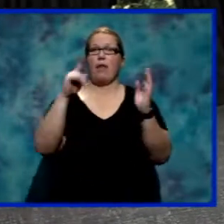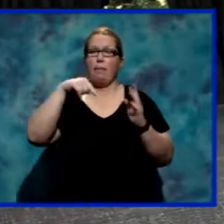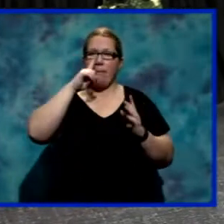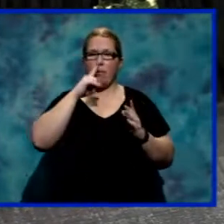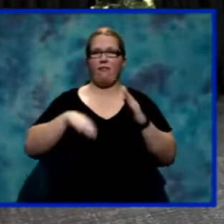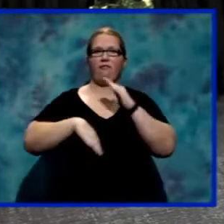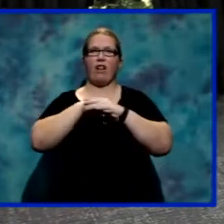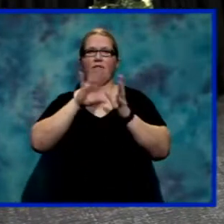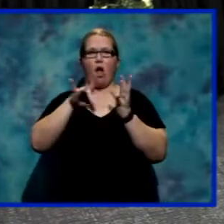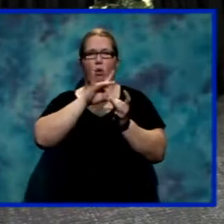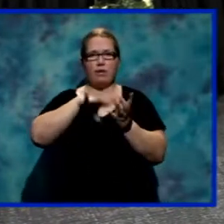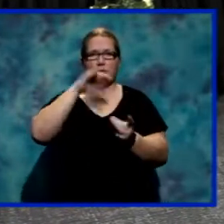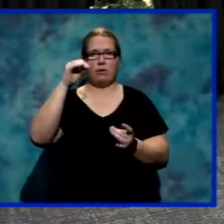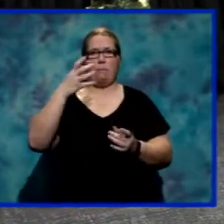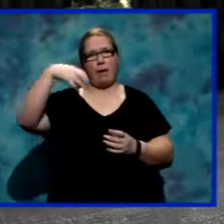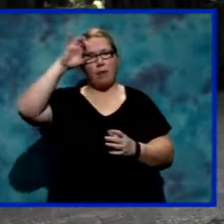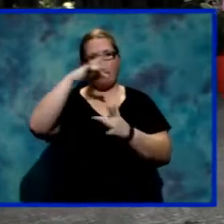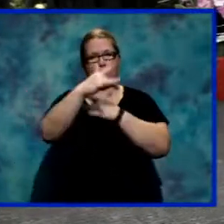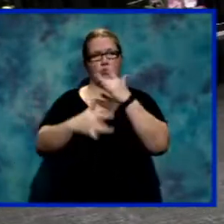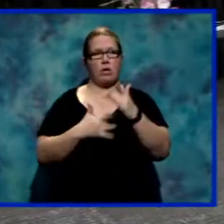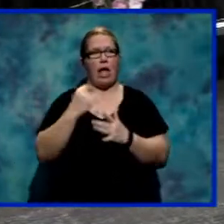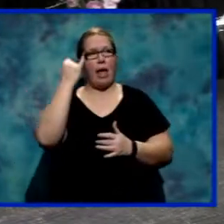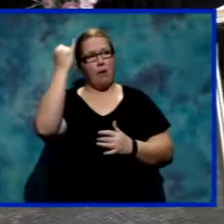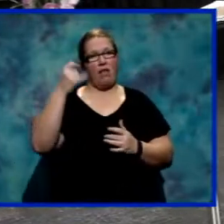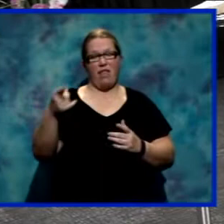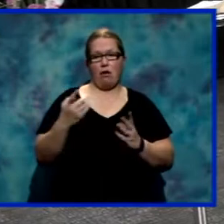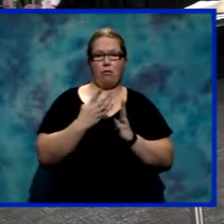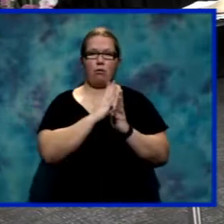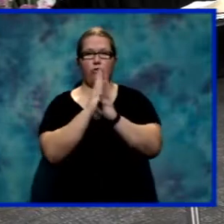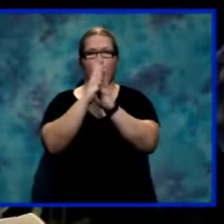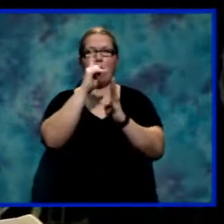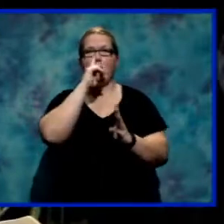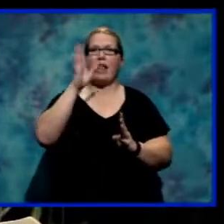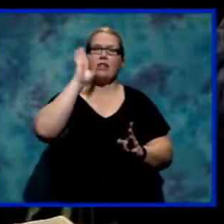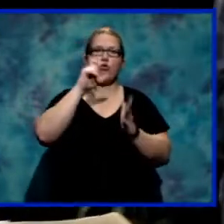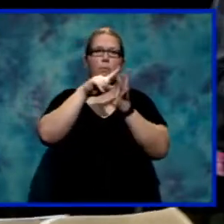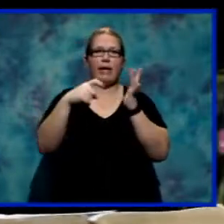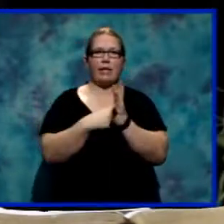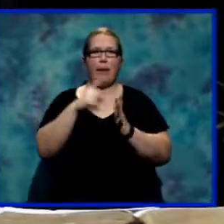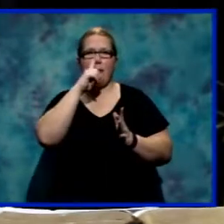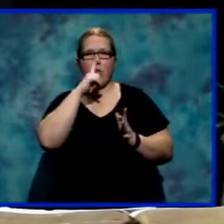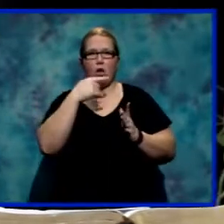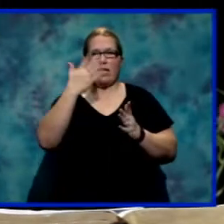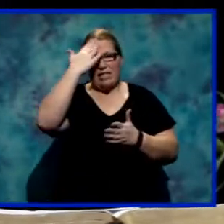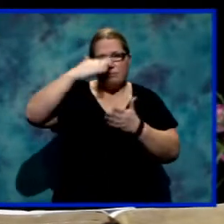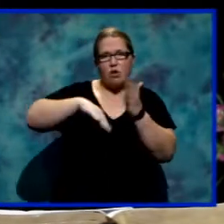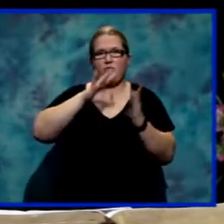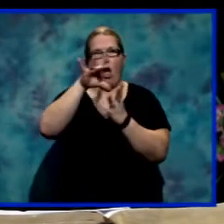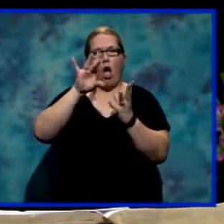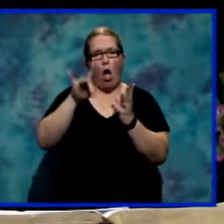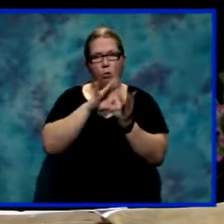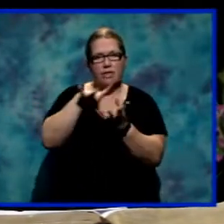Spirit, being baptized by Christ. Imagine, they're moving amongst the crowd as they're listening to Peter. Everywhere they go, people are getting an experience of the Holy